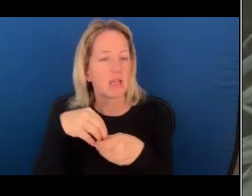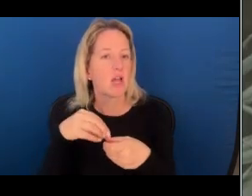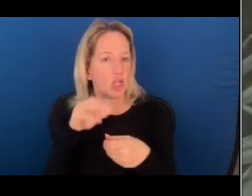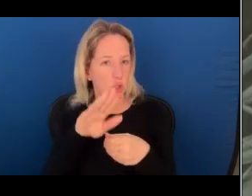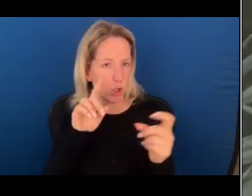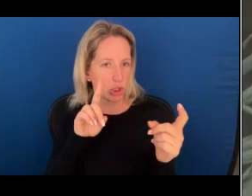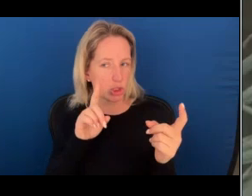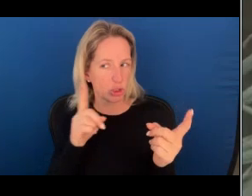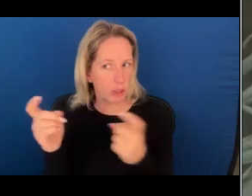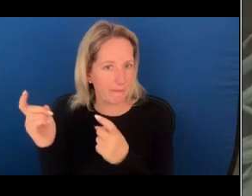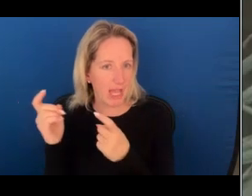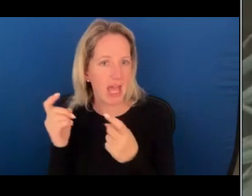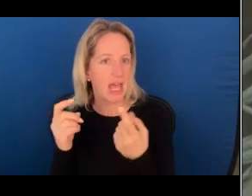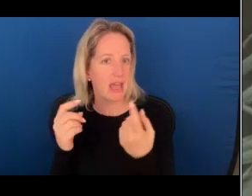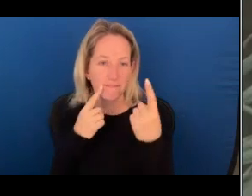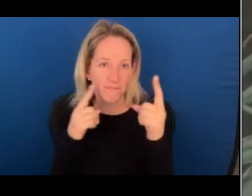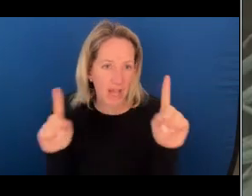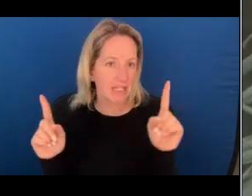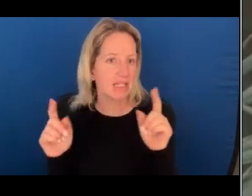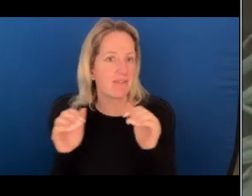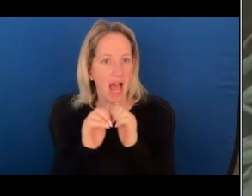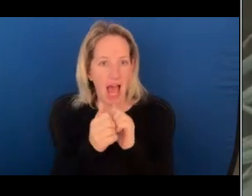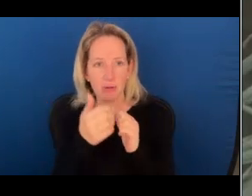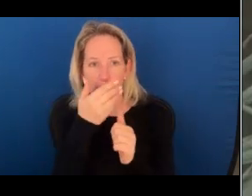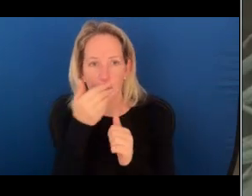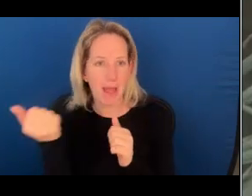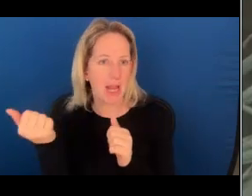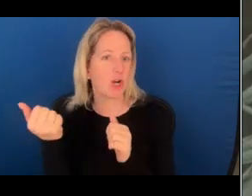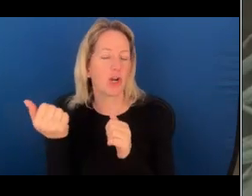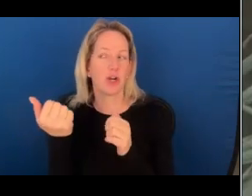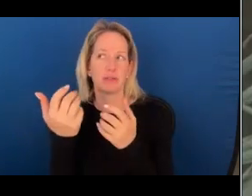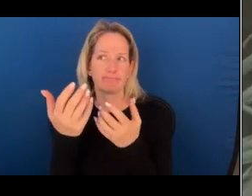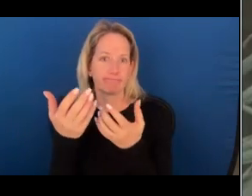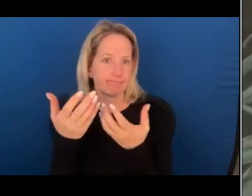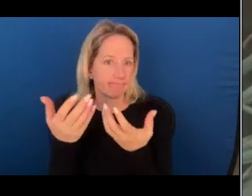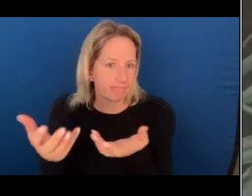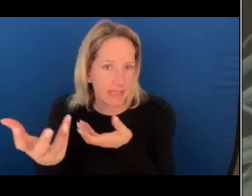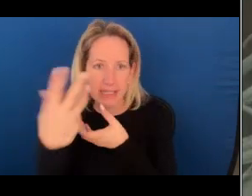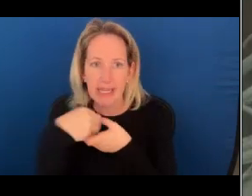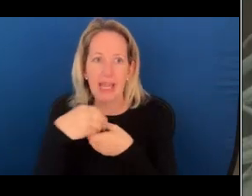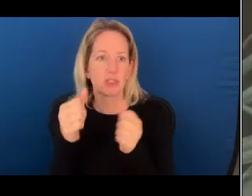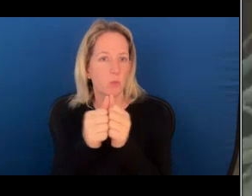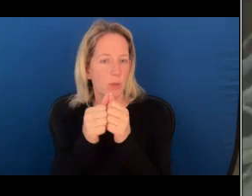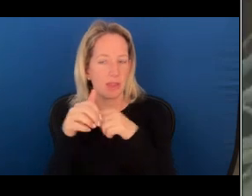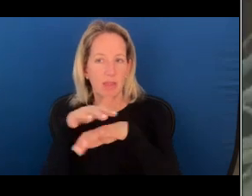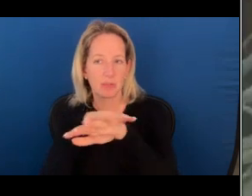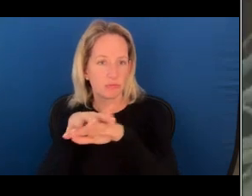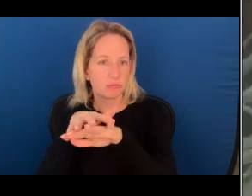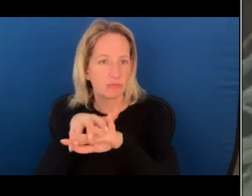as effective ways to better engage tribal partners in California?